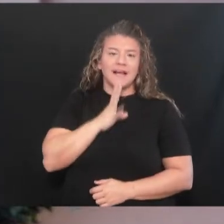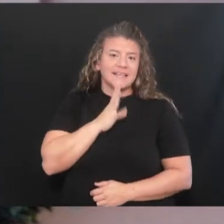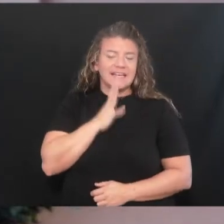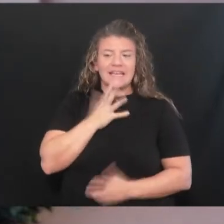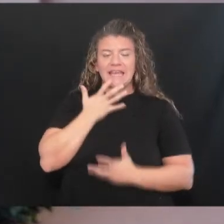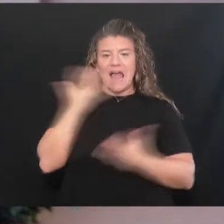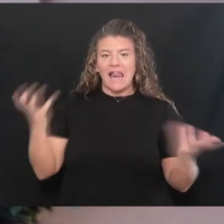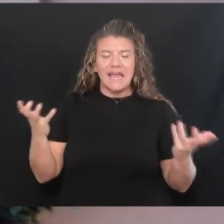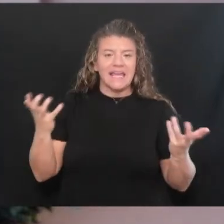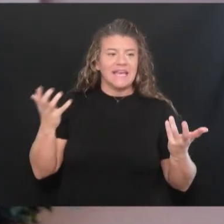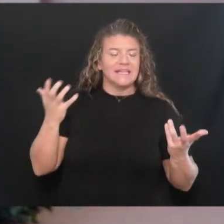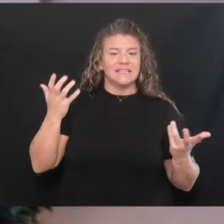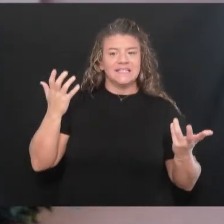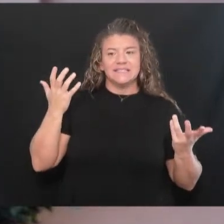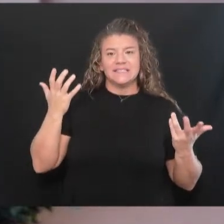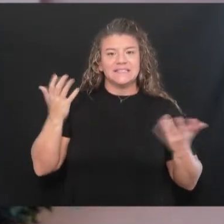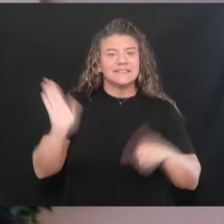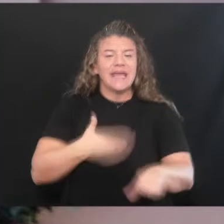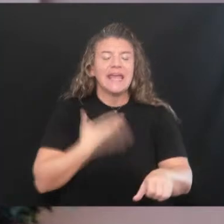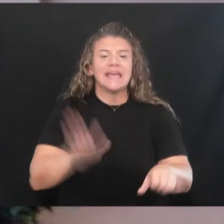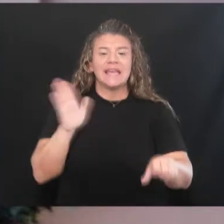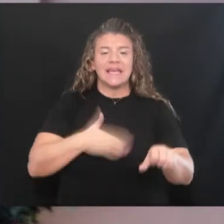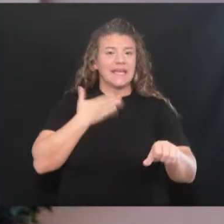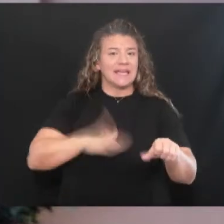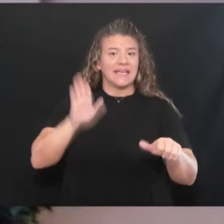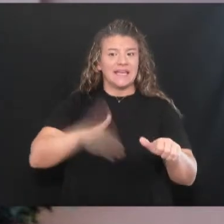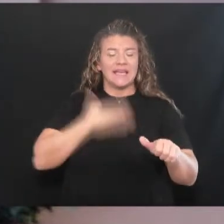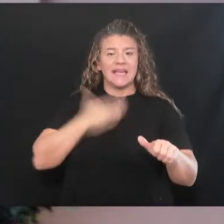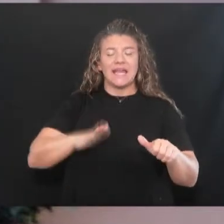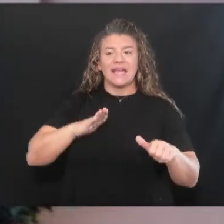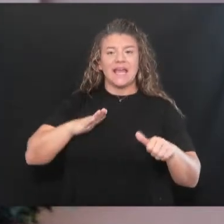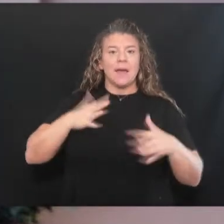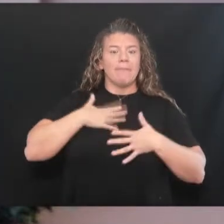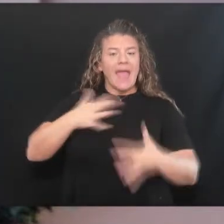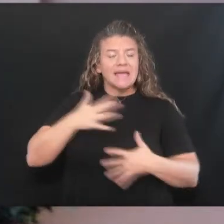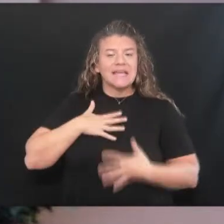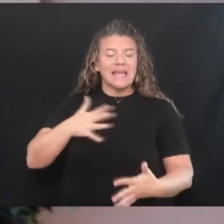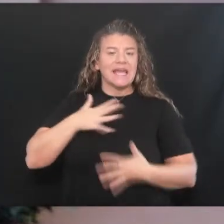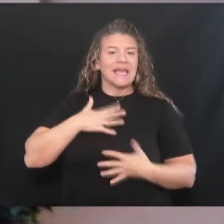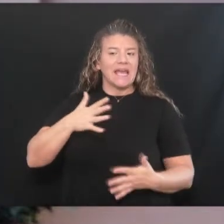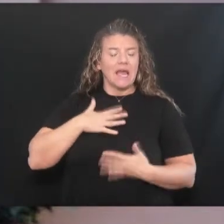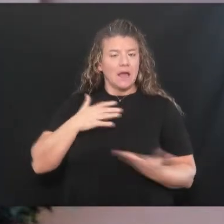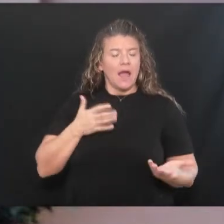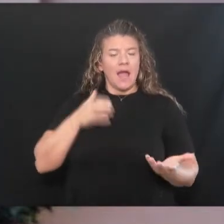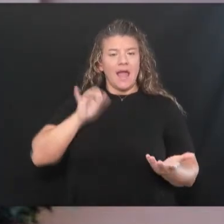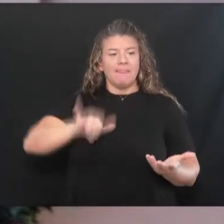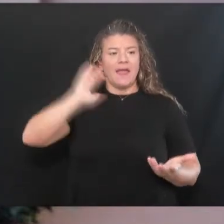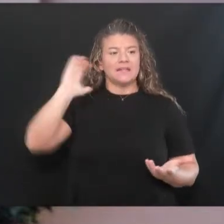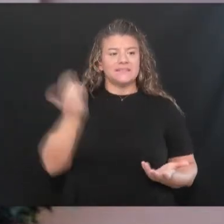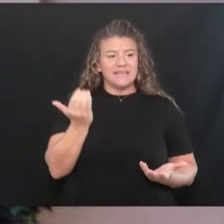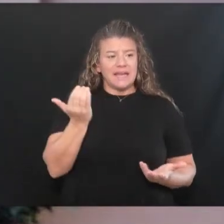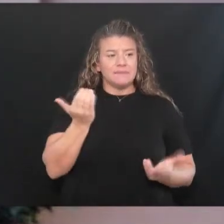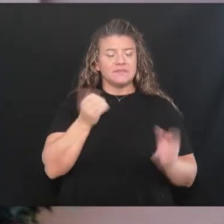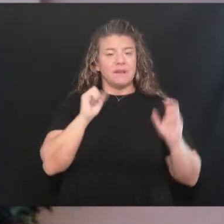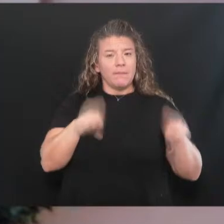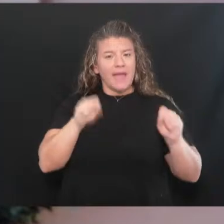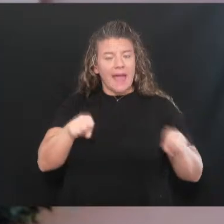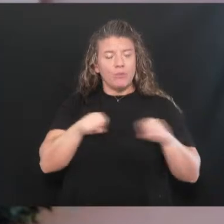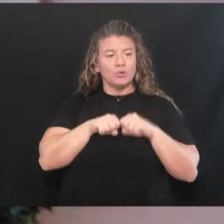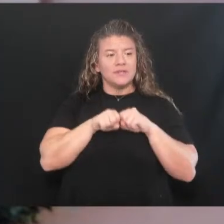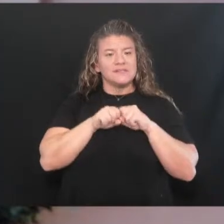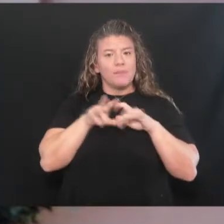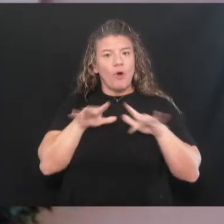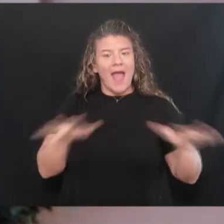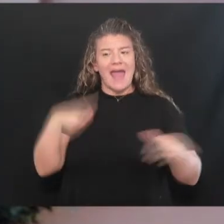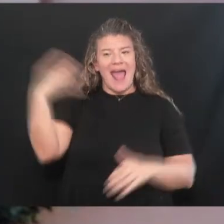yelling, screaming, singing, panting, and it seems to be able to spread